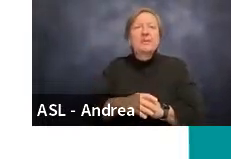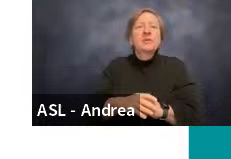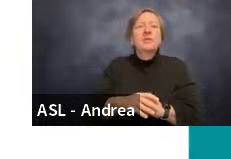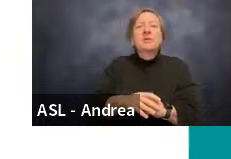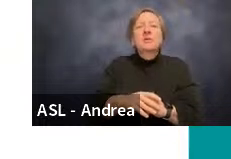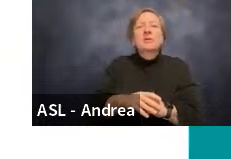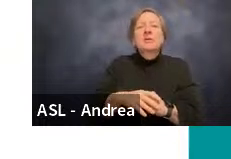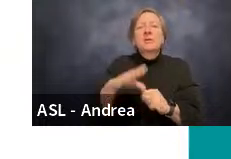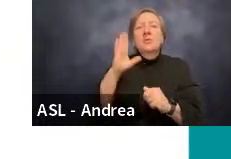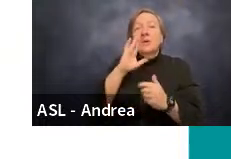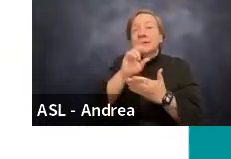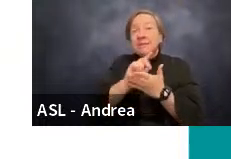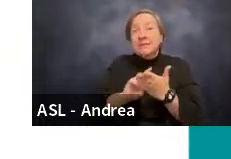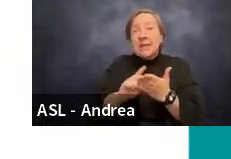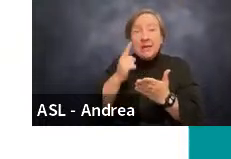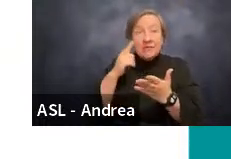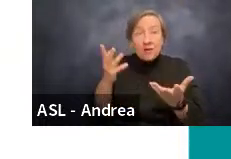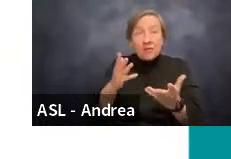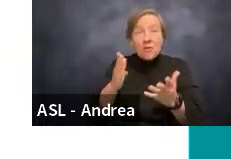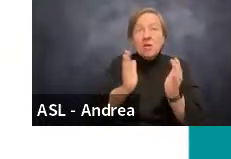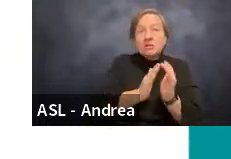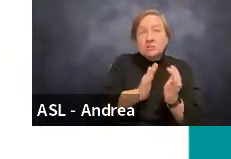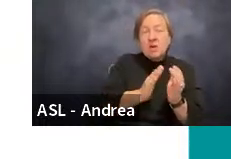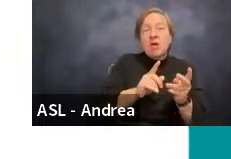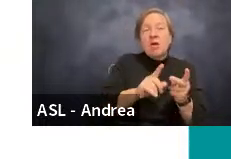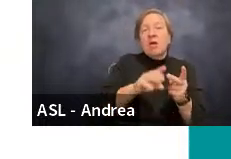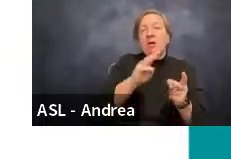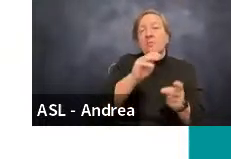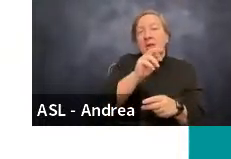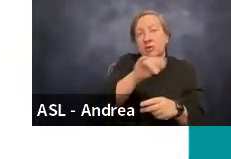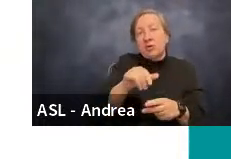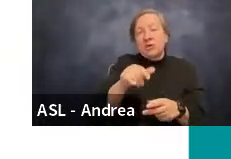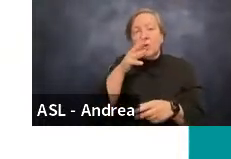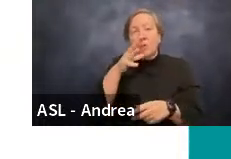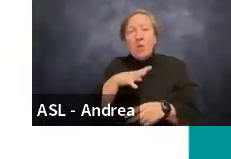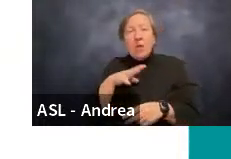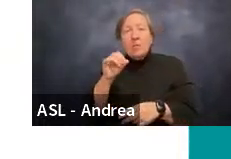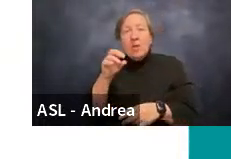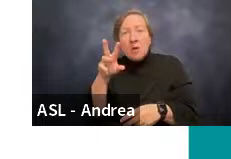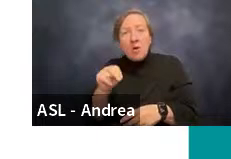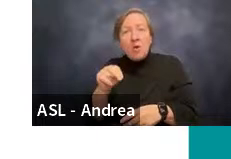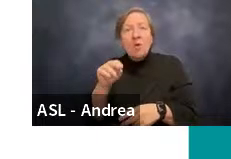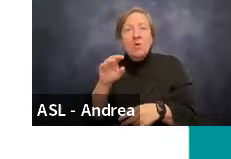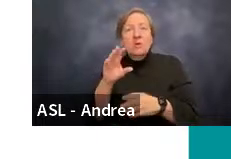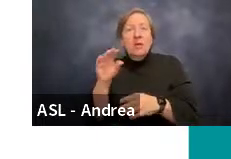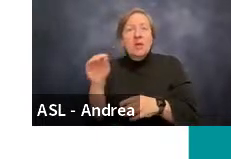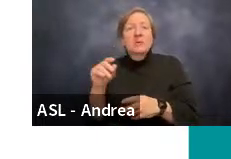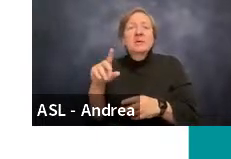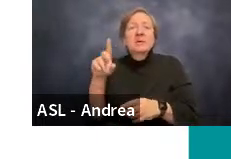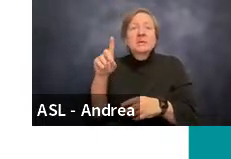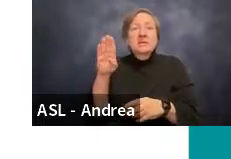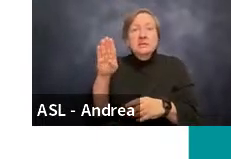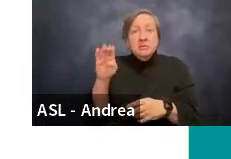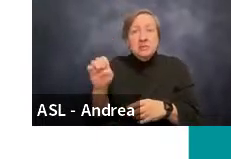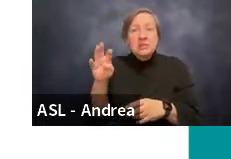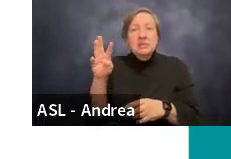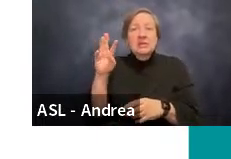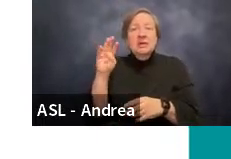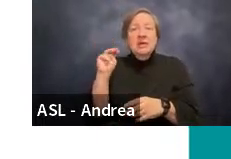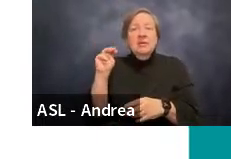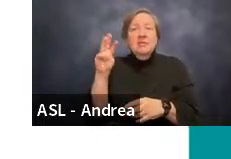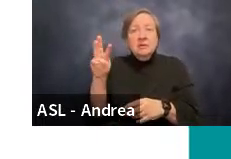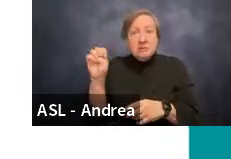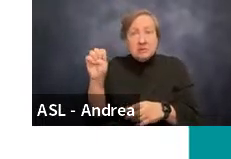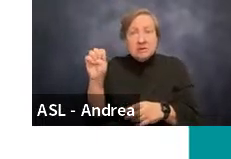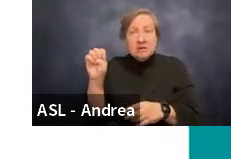be designed is for a small minority and women-owned firms, DBEs, WMBEs, and prime contractors. And we